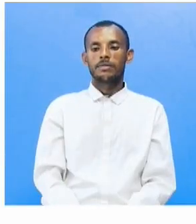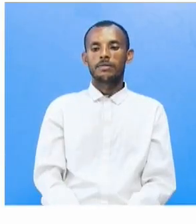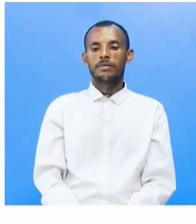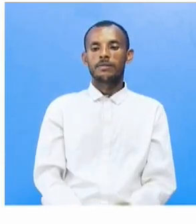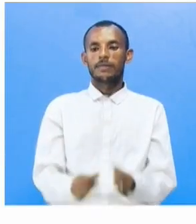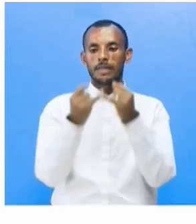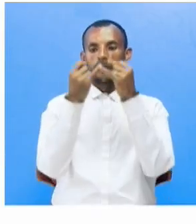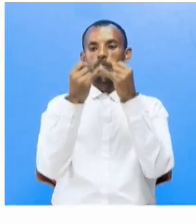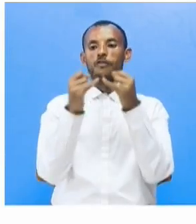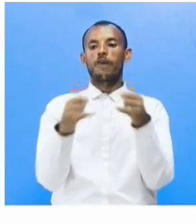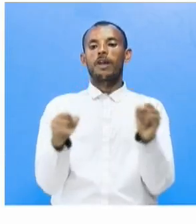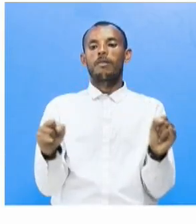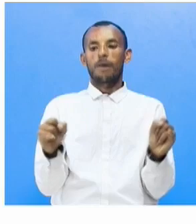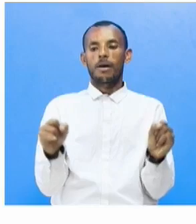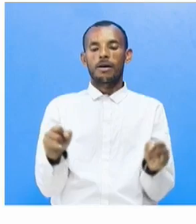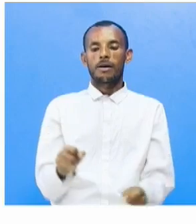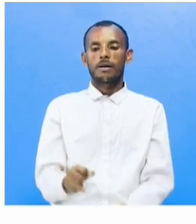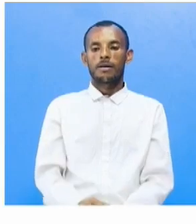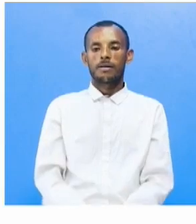divided by